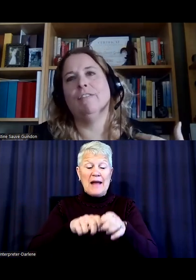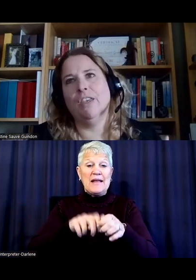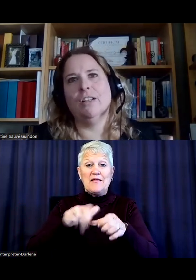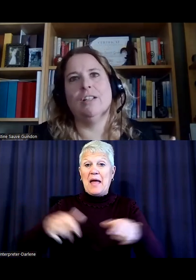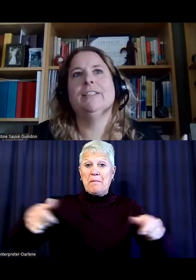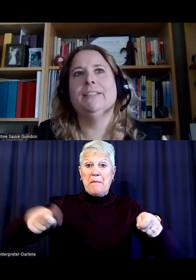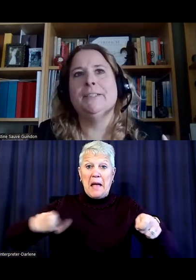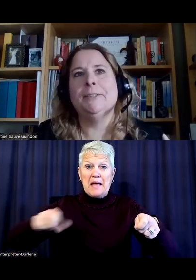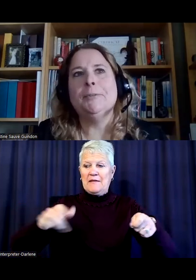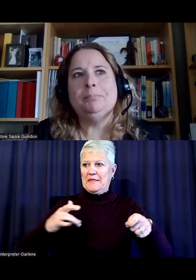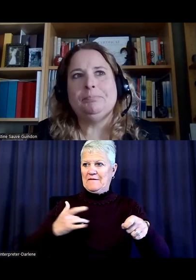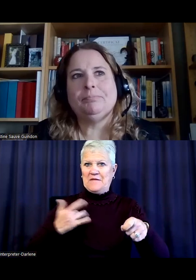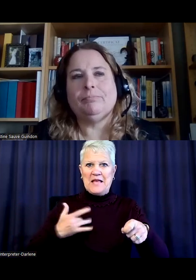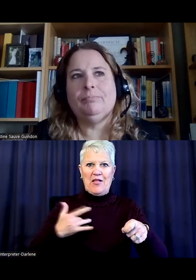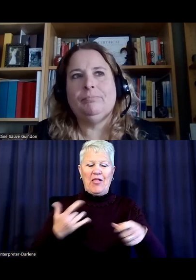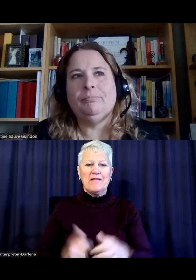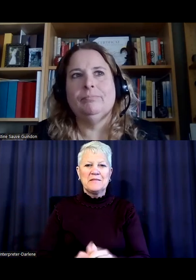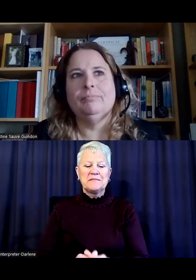the feel,